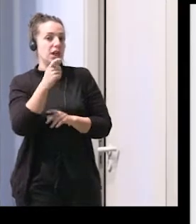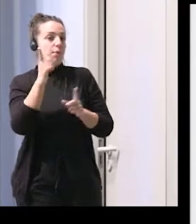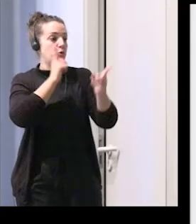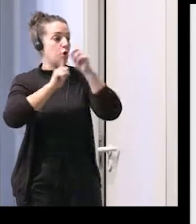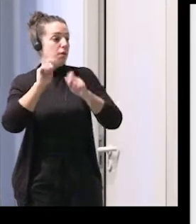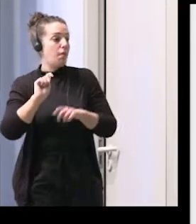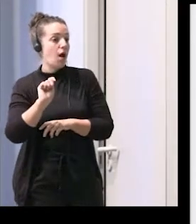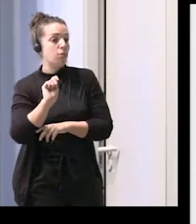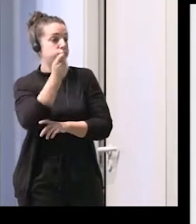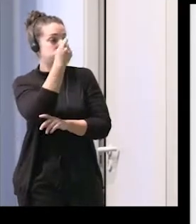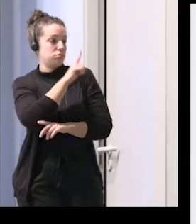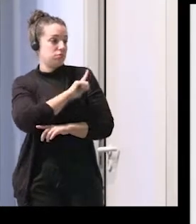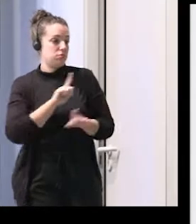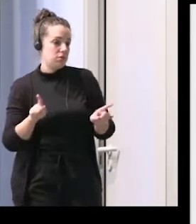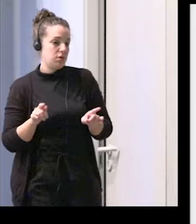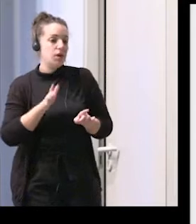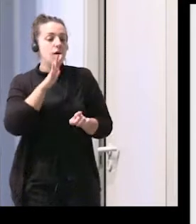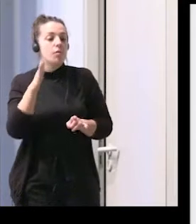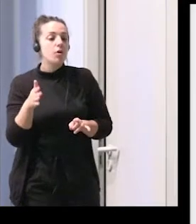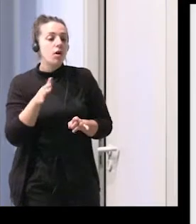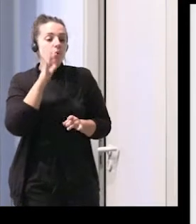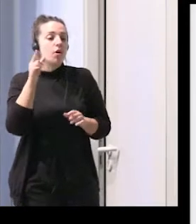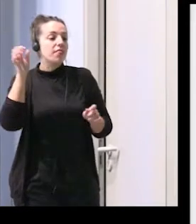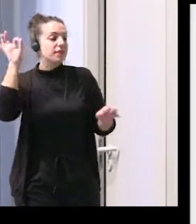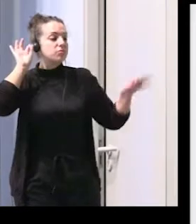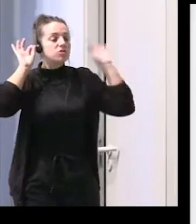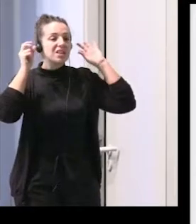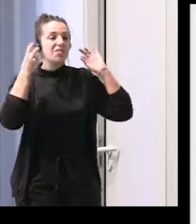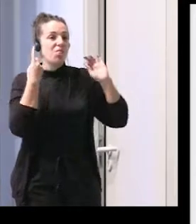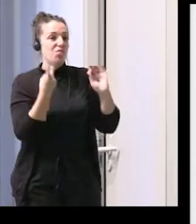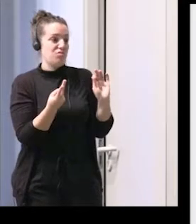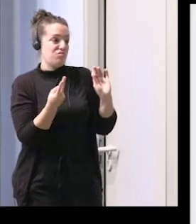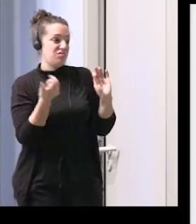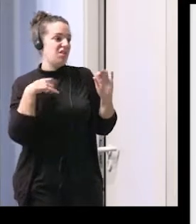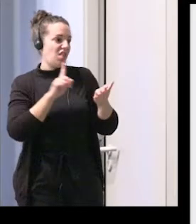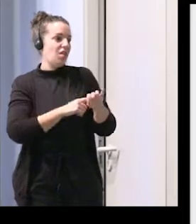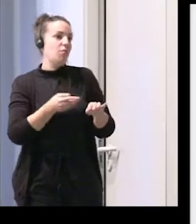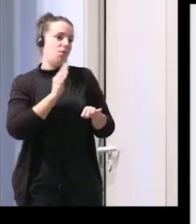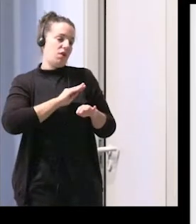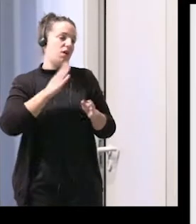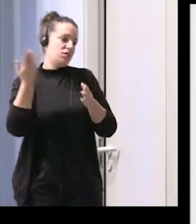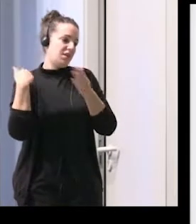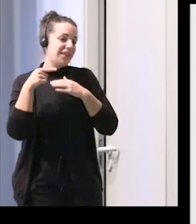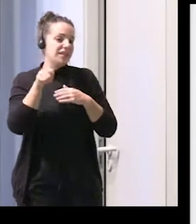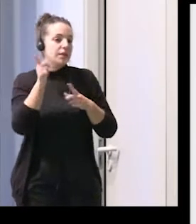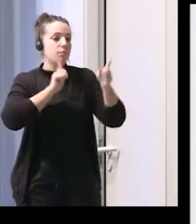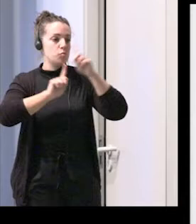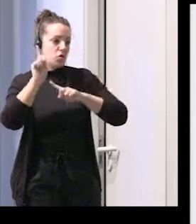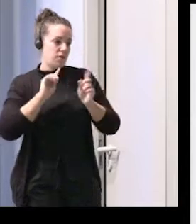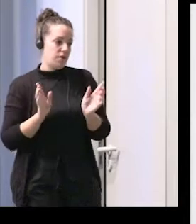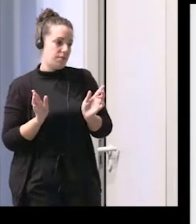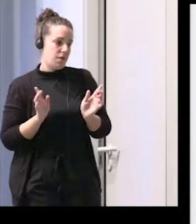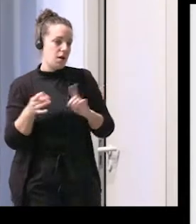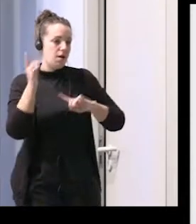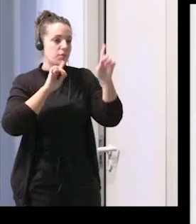2 devices for so long. And that's the problem that we have in early development, that if